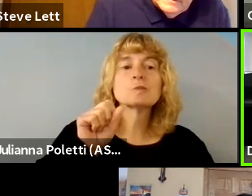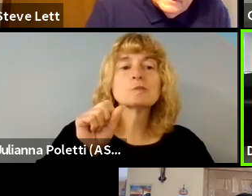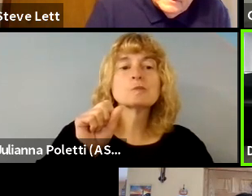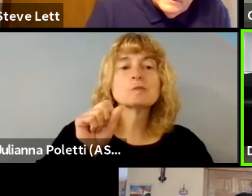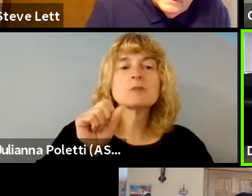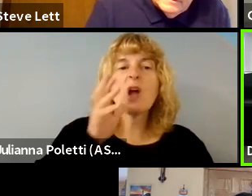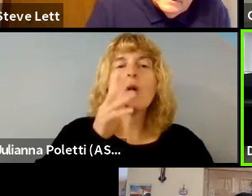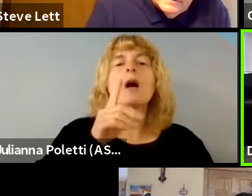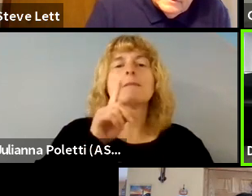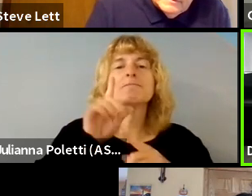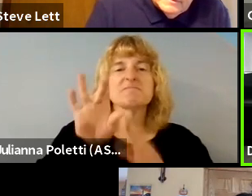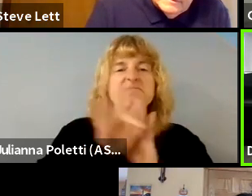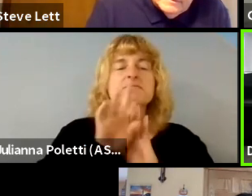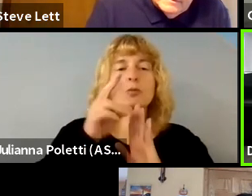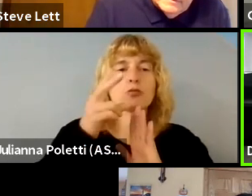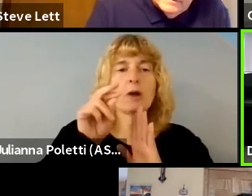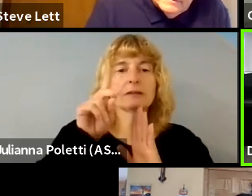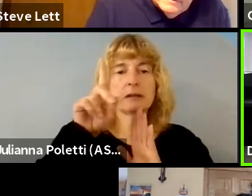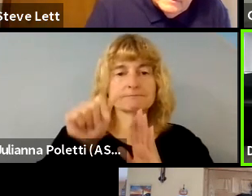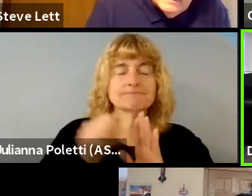I'm going to go with Rhonda.